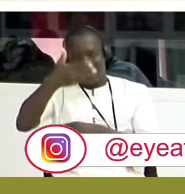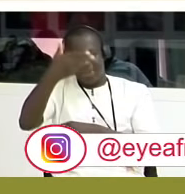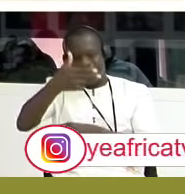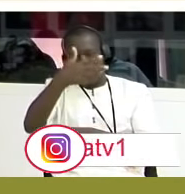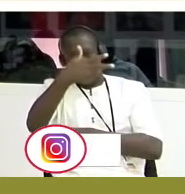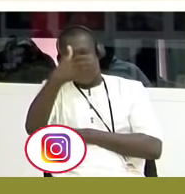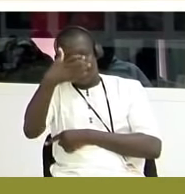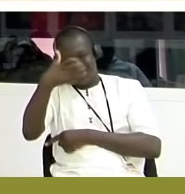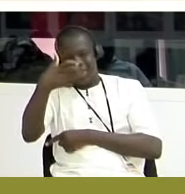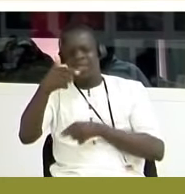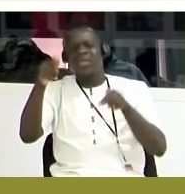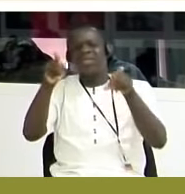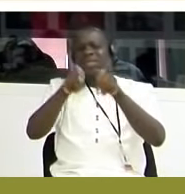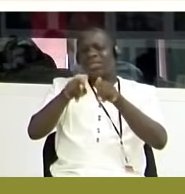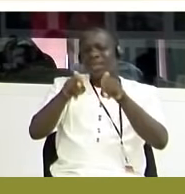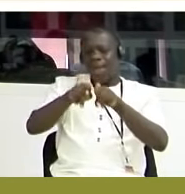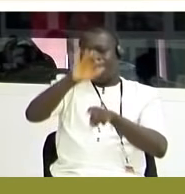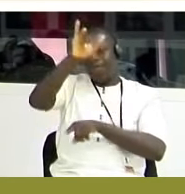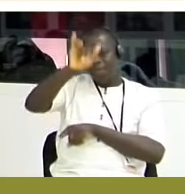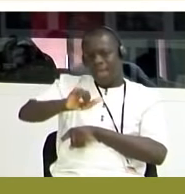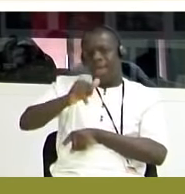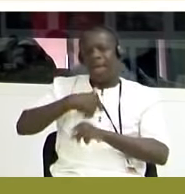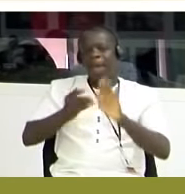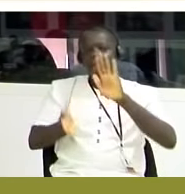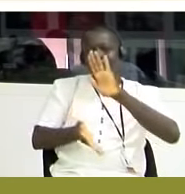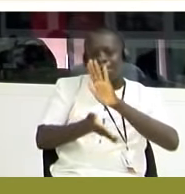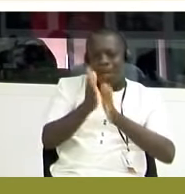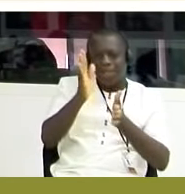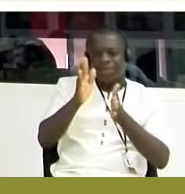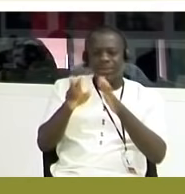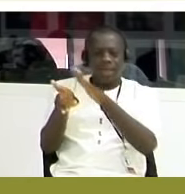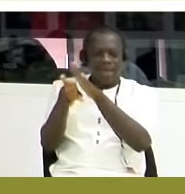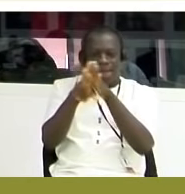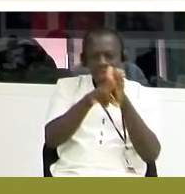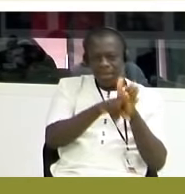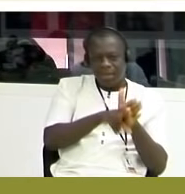That same year, I passed the common entrance